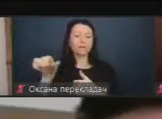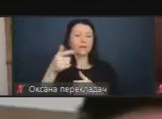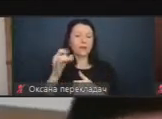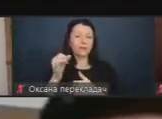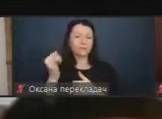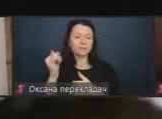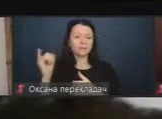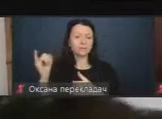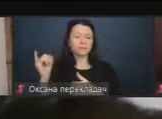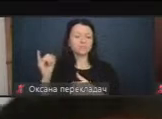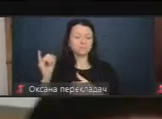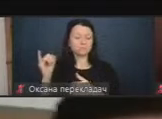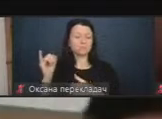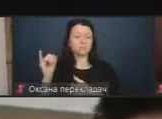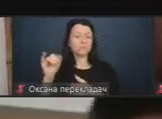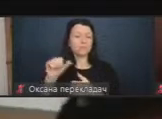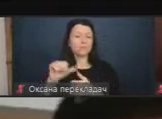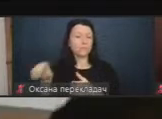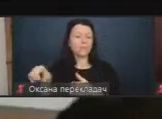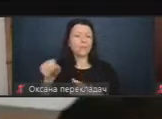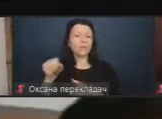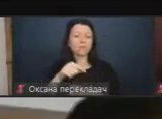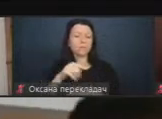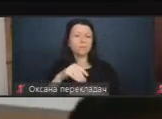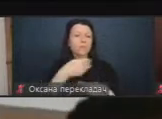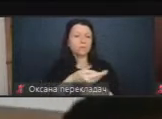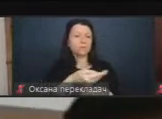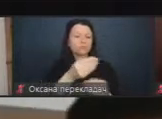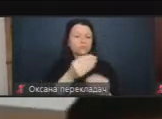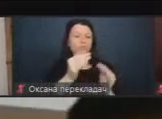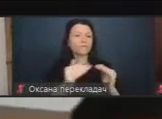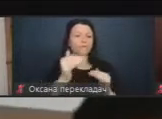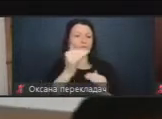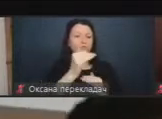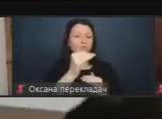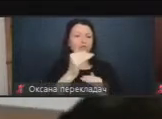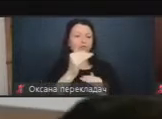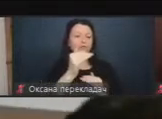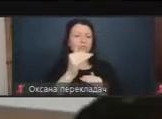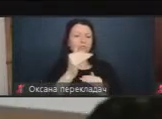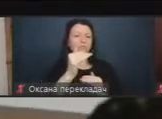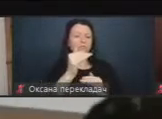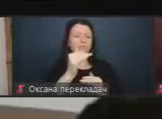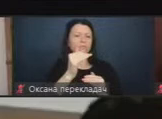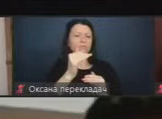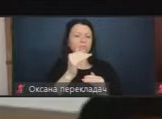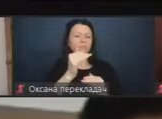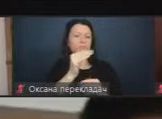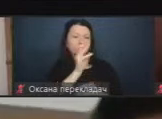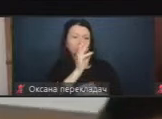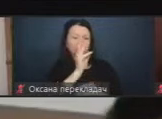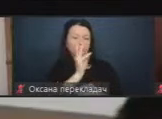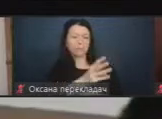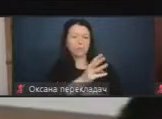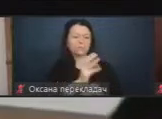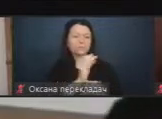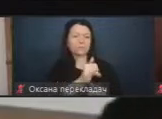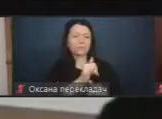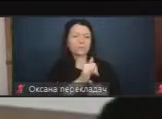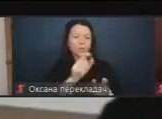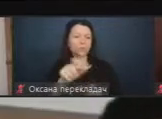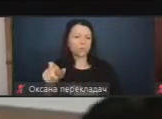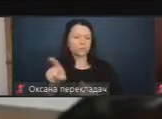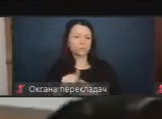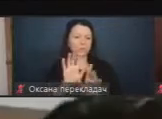rates. And in Greece, we don't see such high rates simply because the employment situation remains quite difficult in that